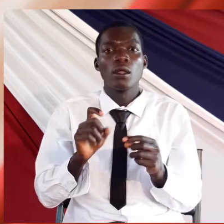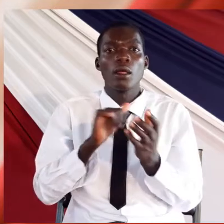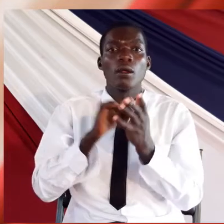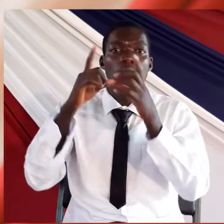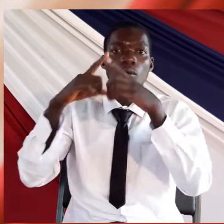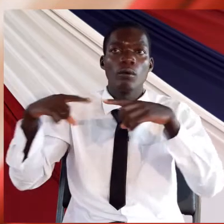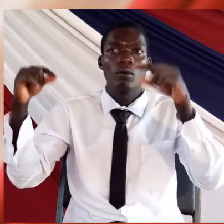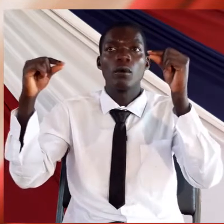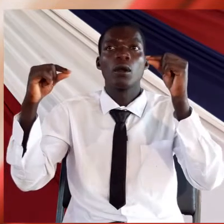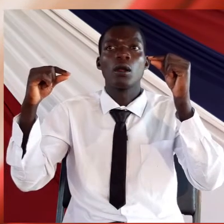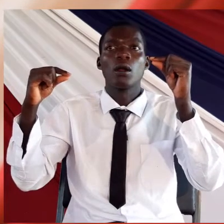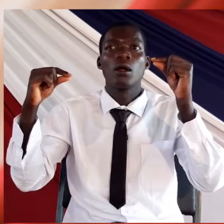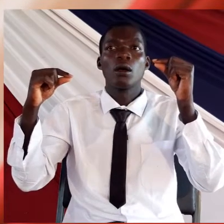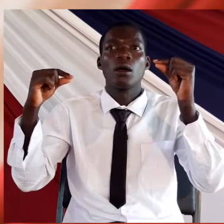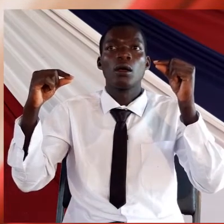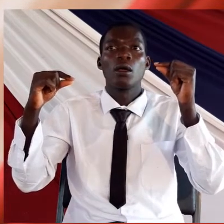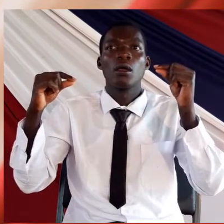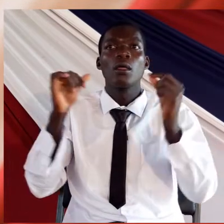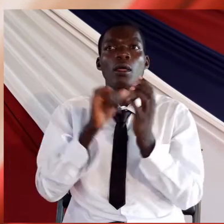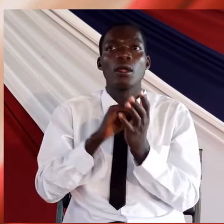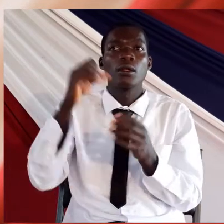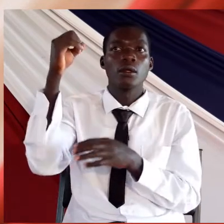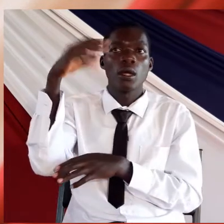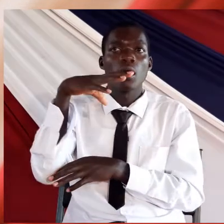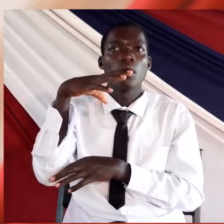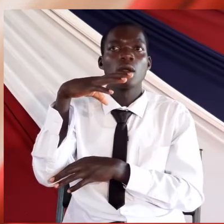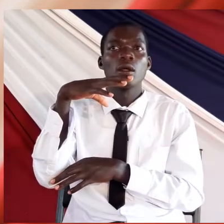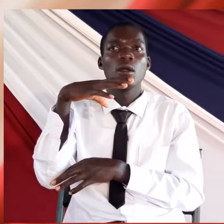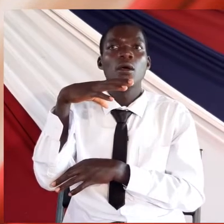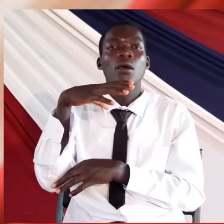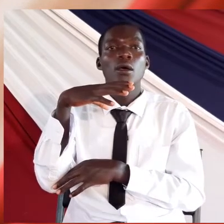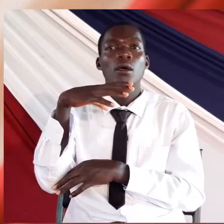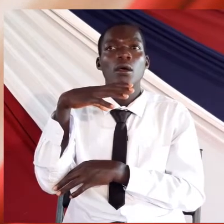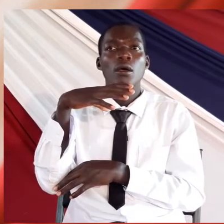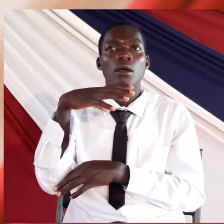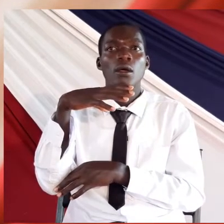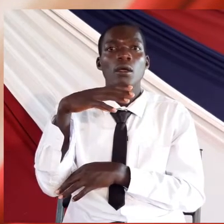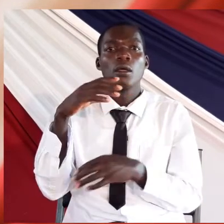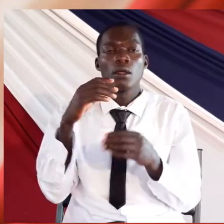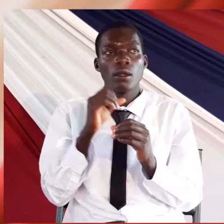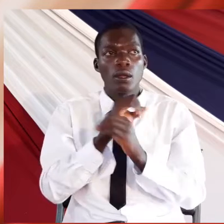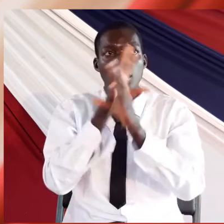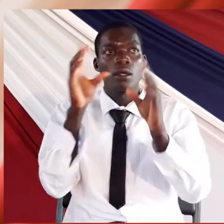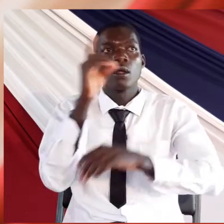moon and the sun designates the day